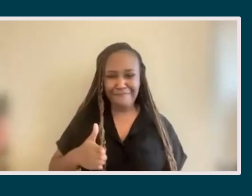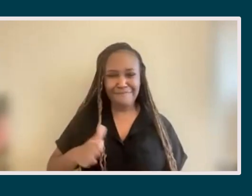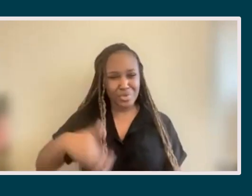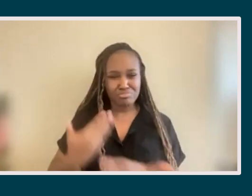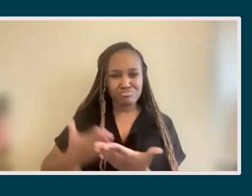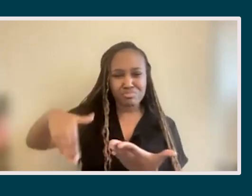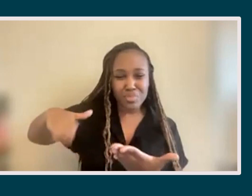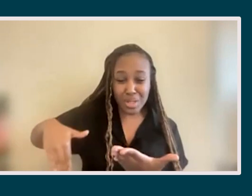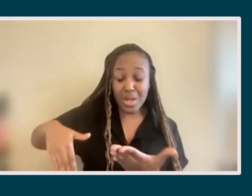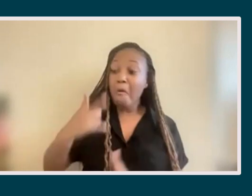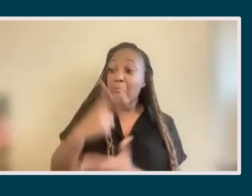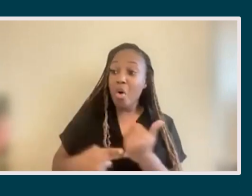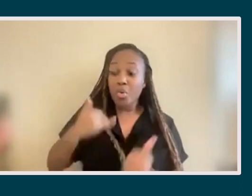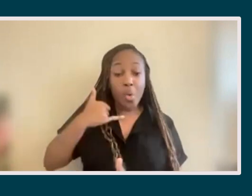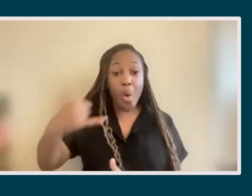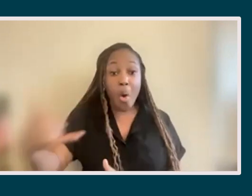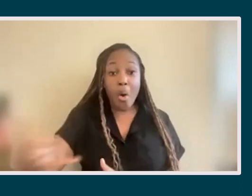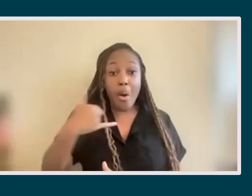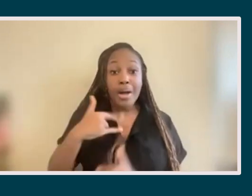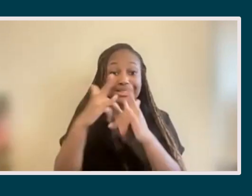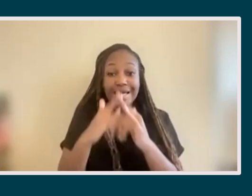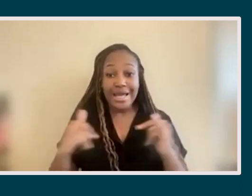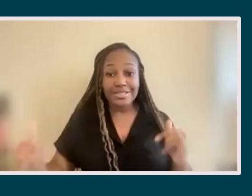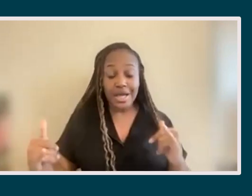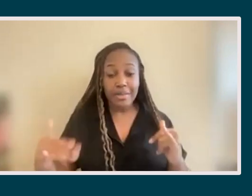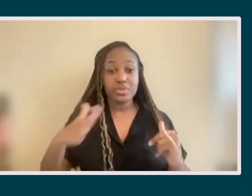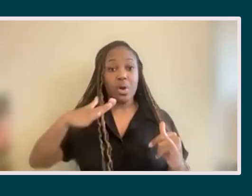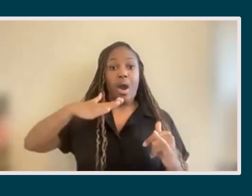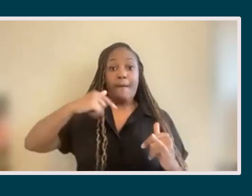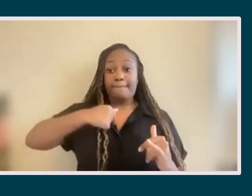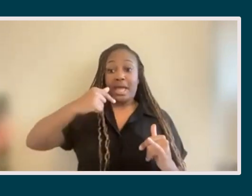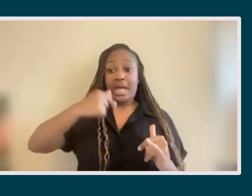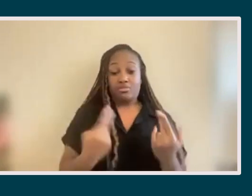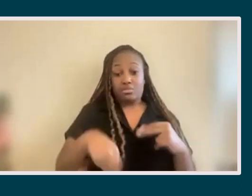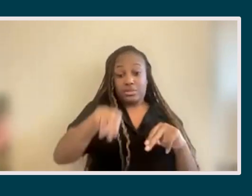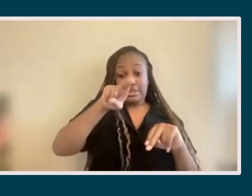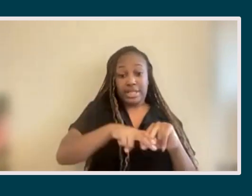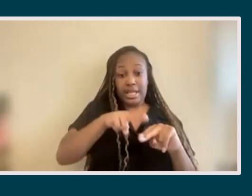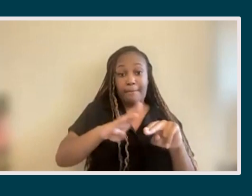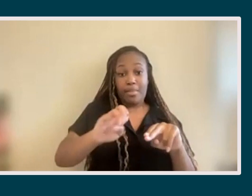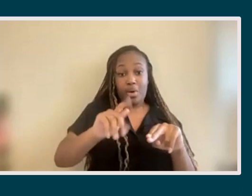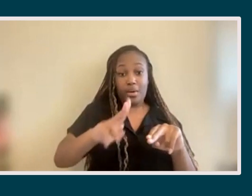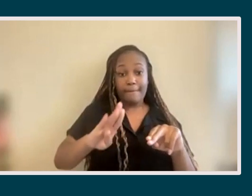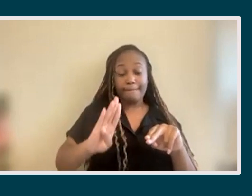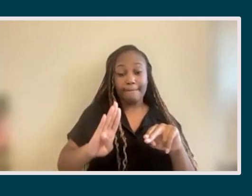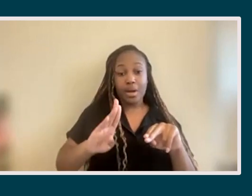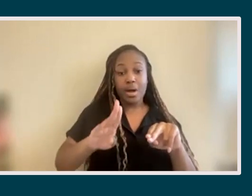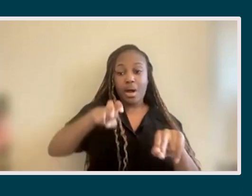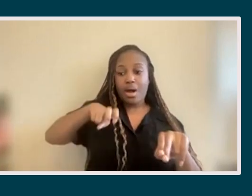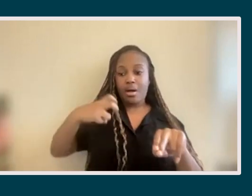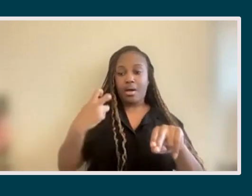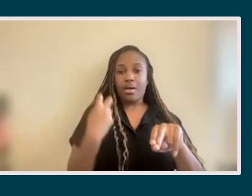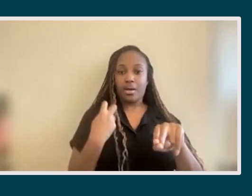other at the same time. They sat me facing one way. Barb was sitting right behind me facing the other way because she was a white woman, and they